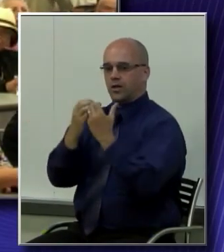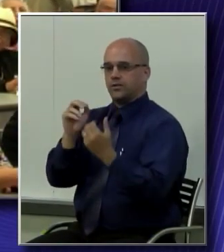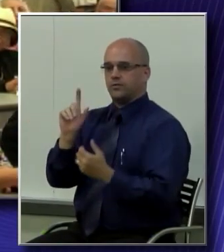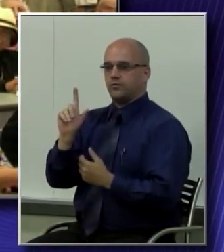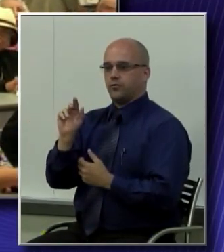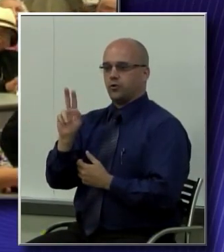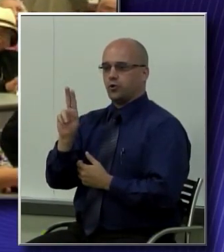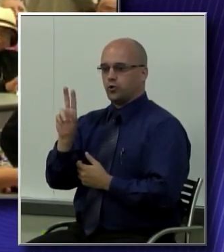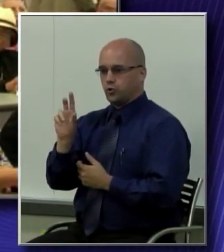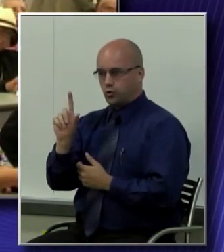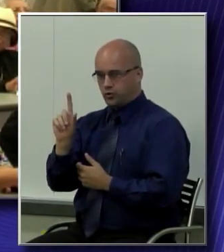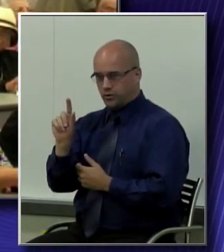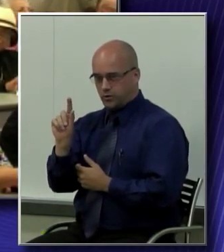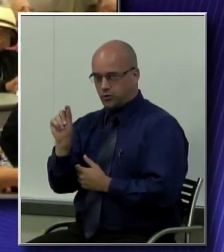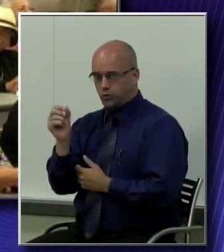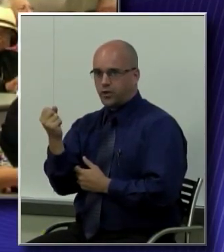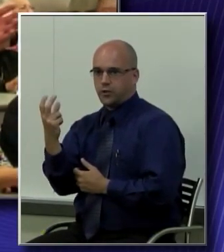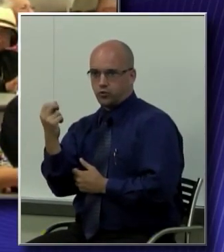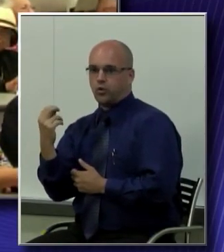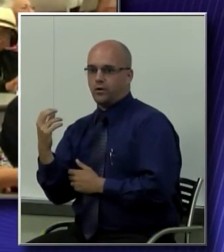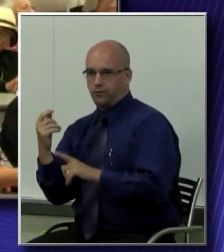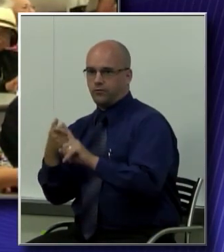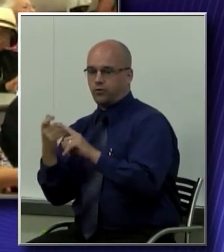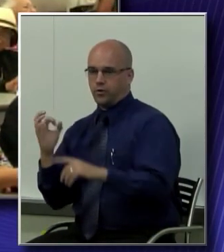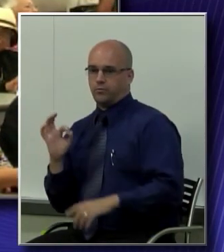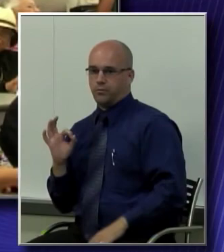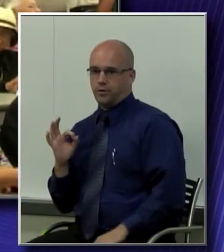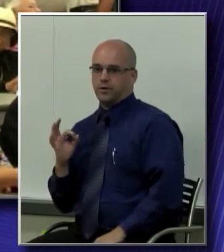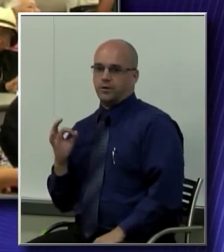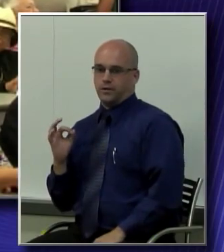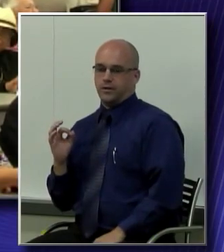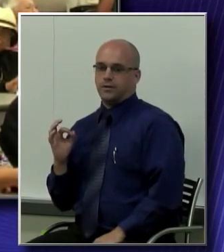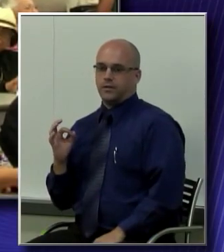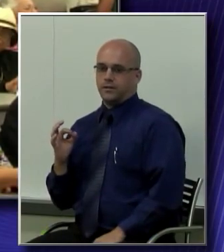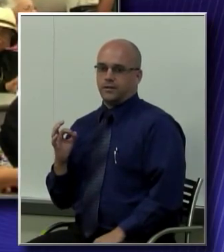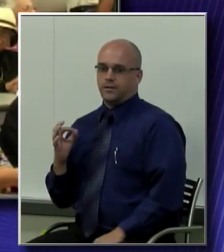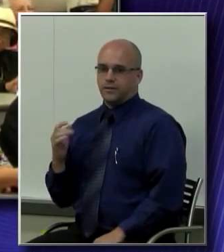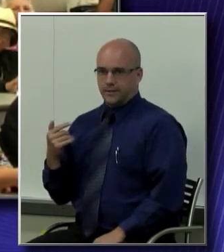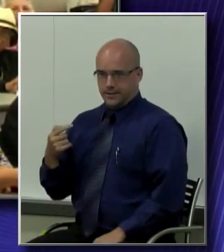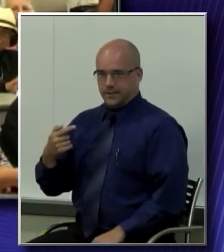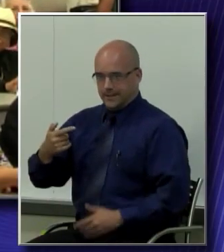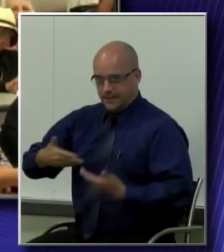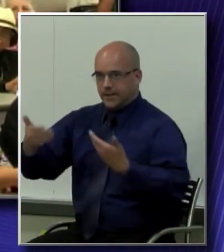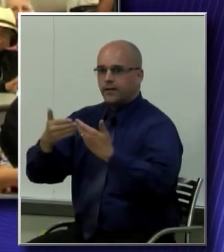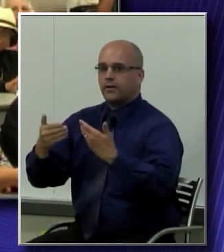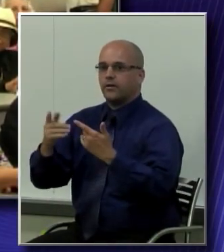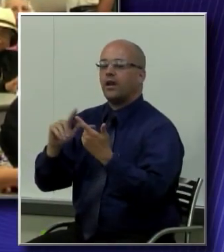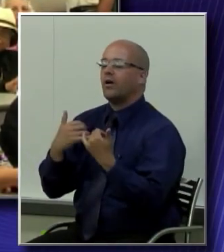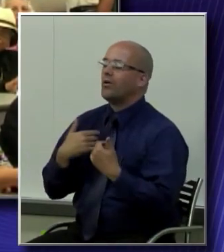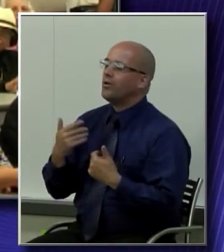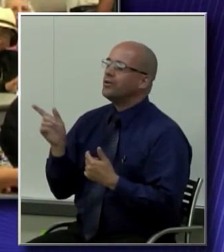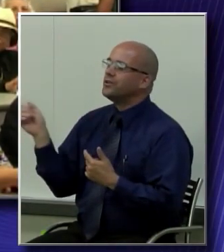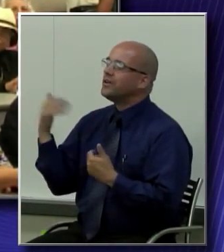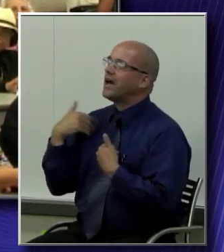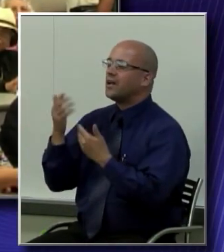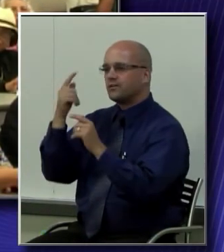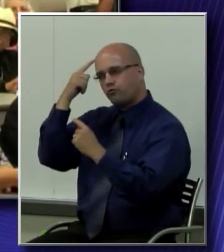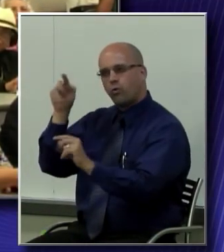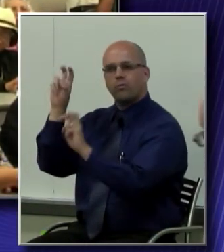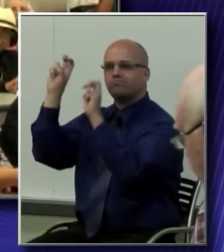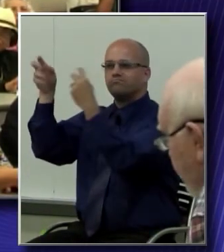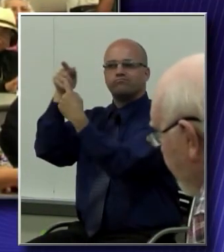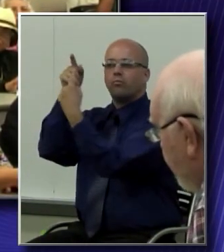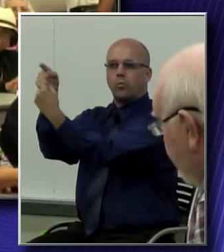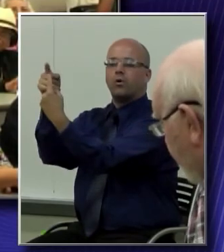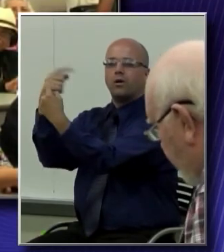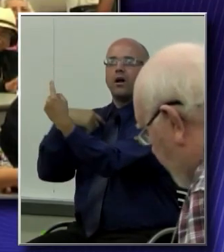here in Durham, North Carolina. The moderator had asked for a headline, and I guess if I were to come up with one for my remarks, it would be